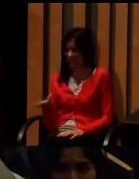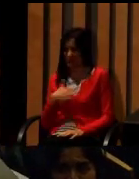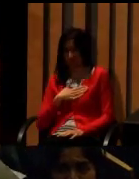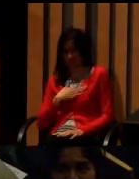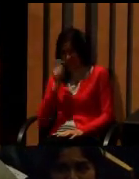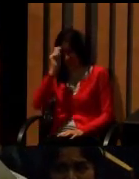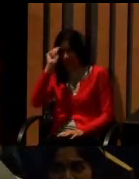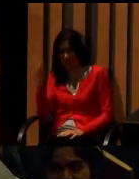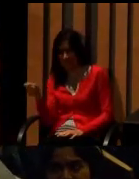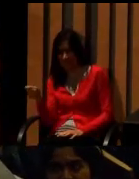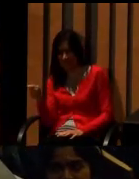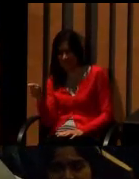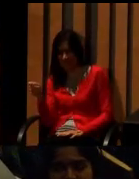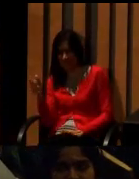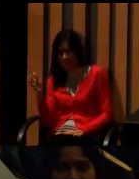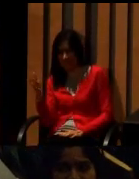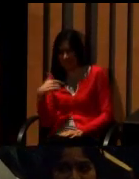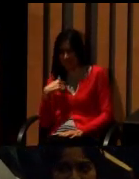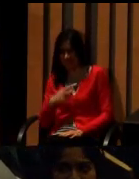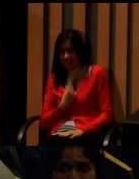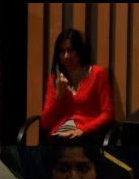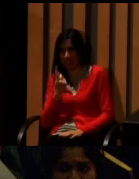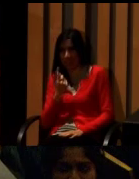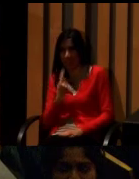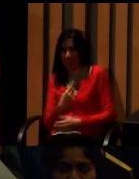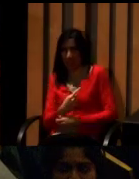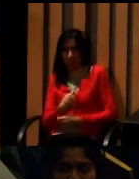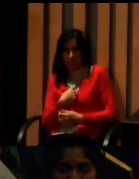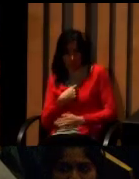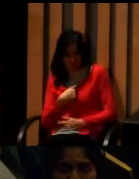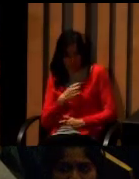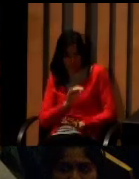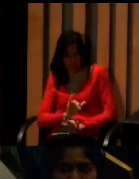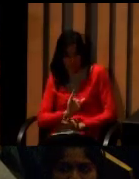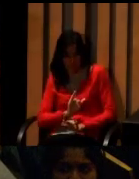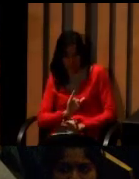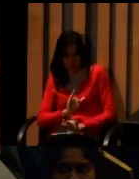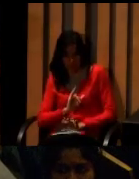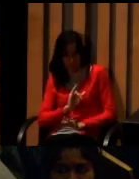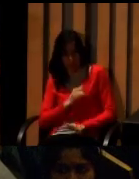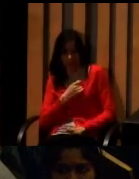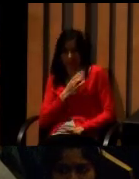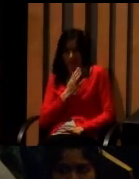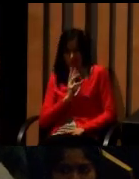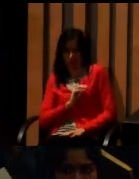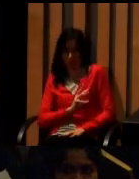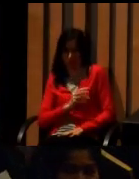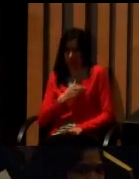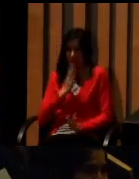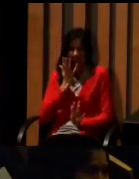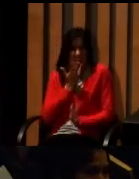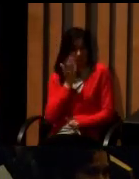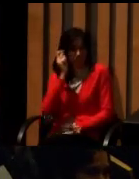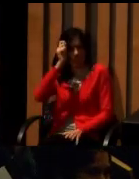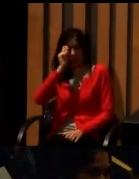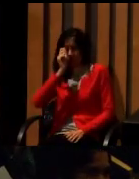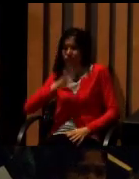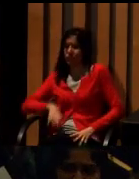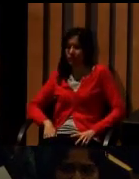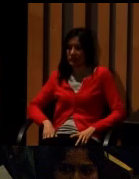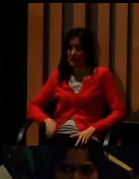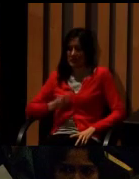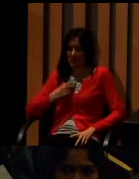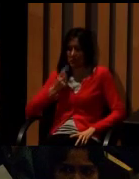off your hat? You know, I'm, you know, offended. I was like, wow. And at first, I was keeping it on, but it made me think, like, how would it feel